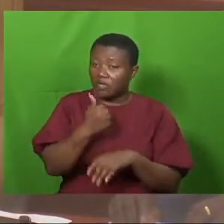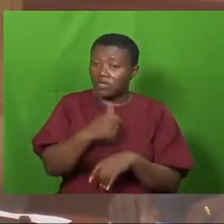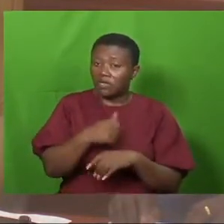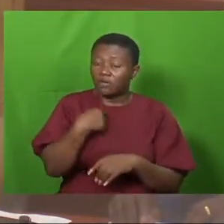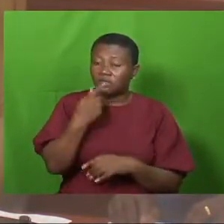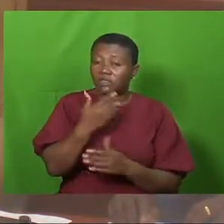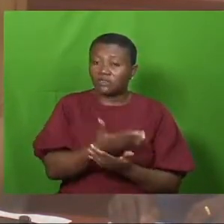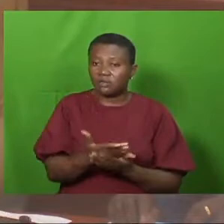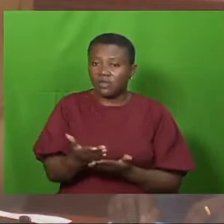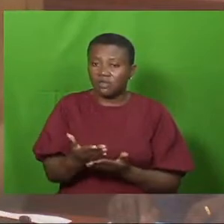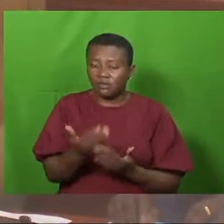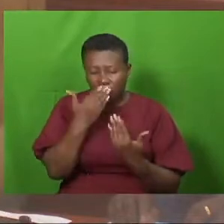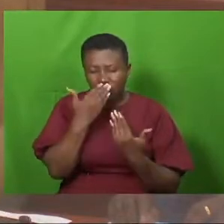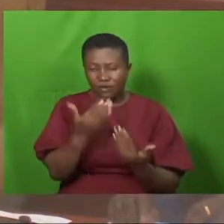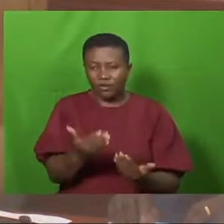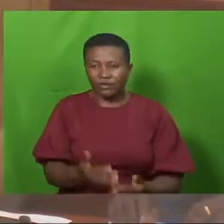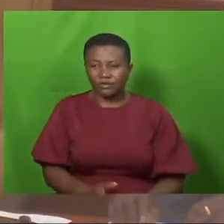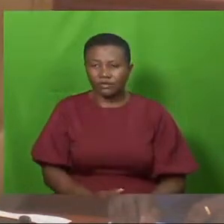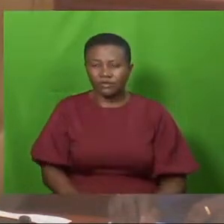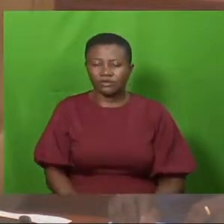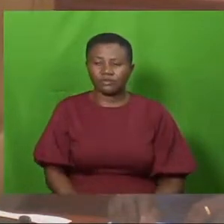Thank you.